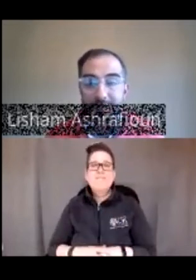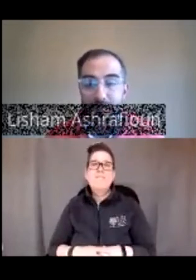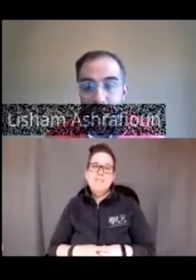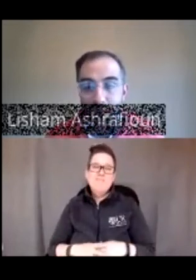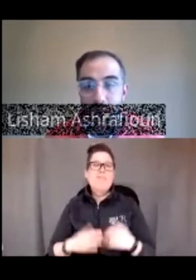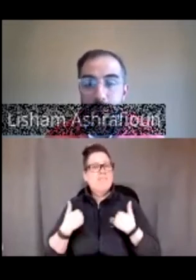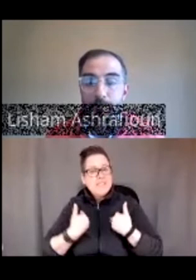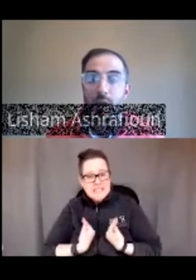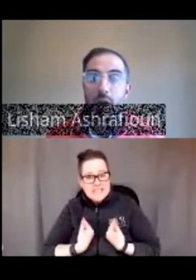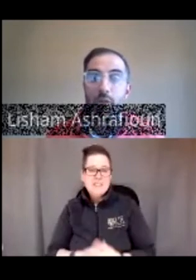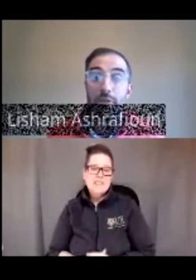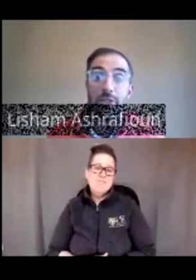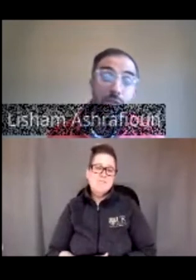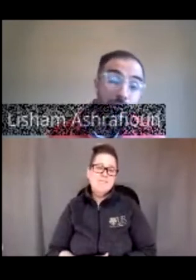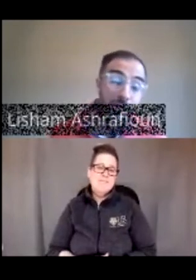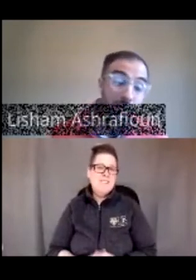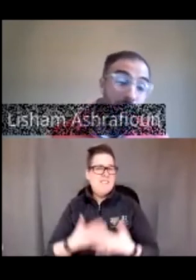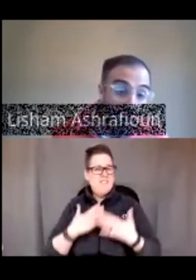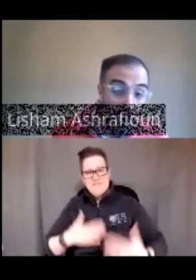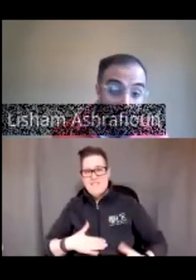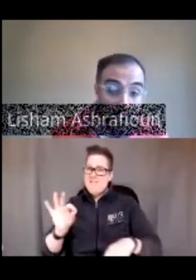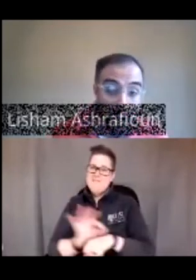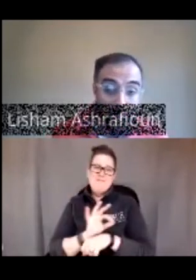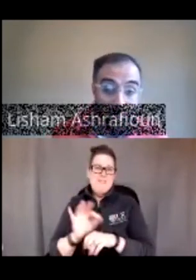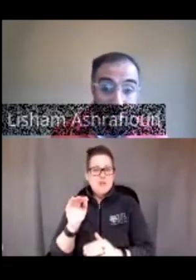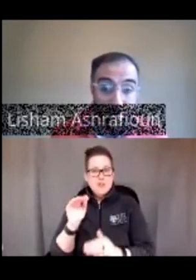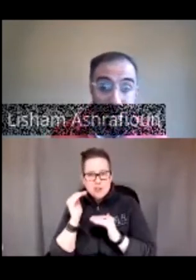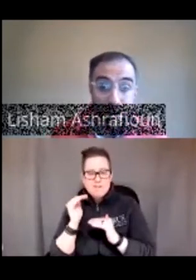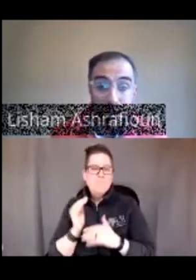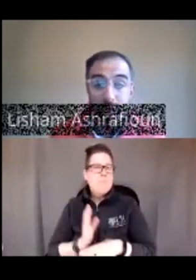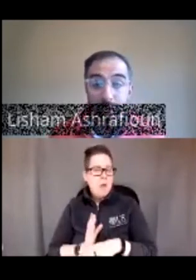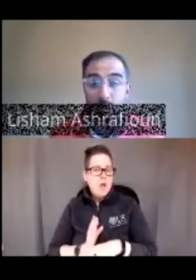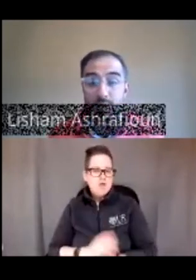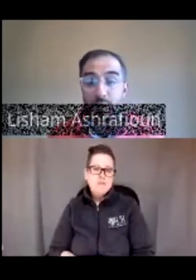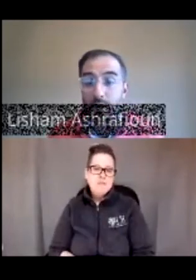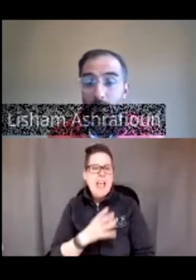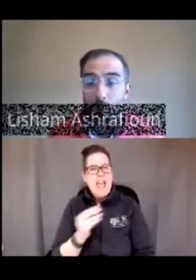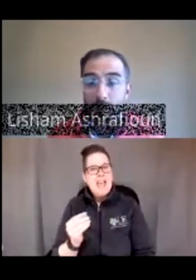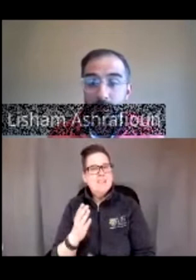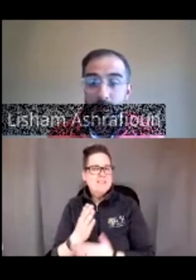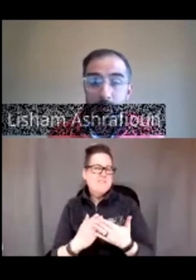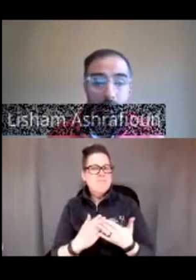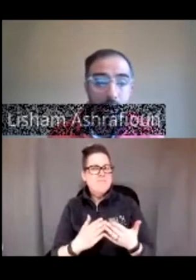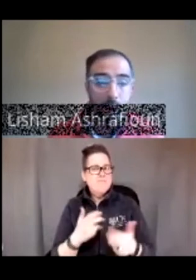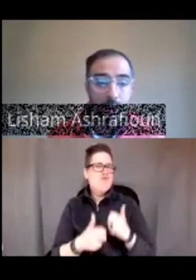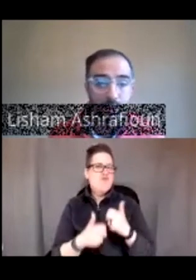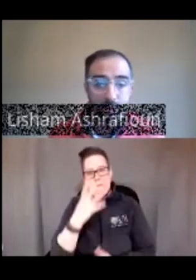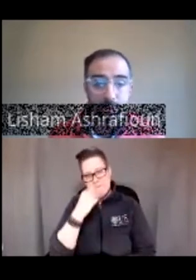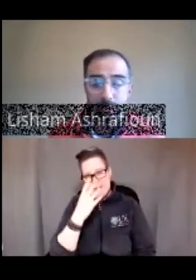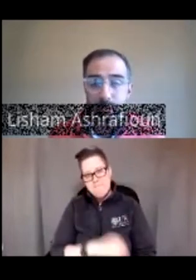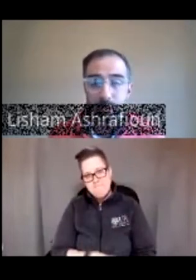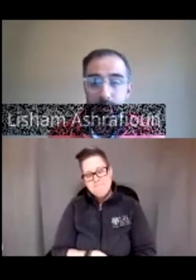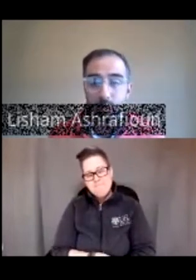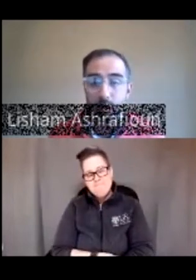level of fatigue. Their physical functioning was moderately impaired, and there was reporting of some mild